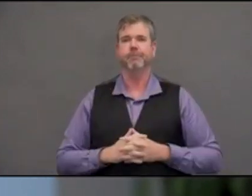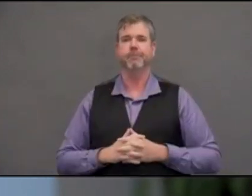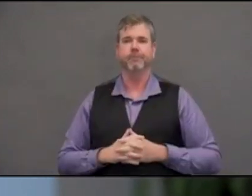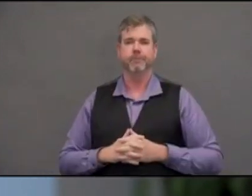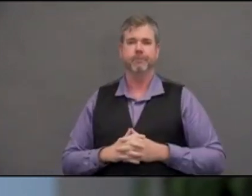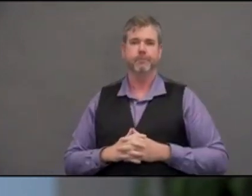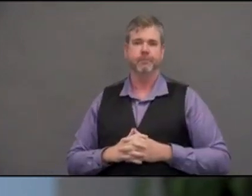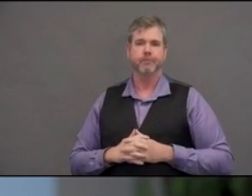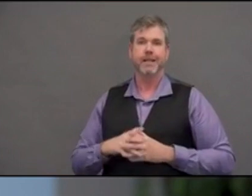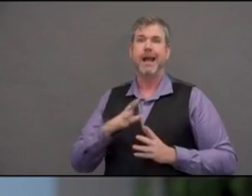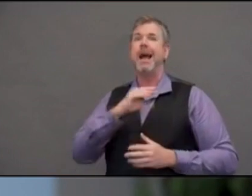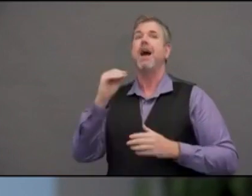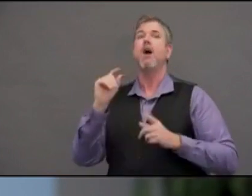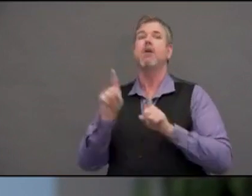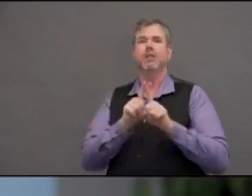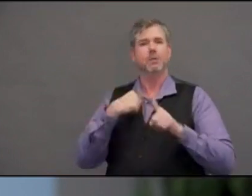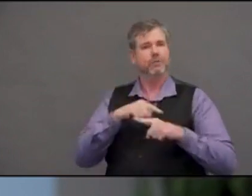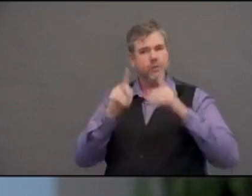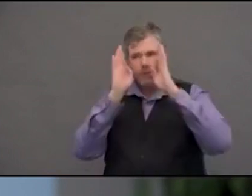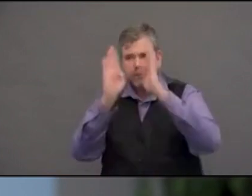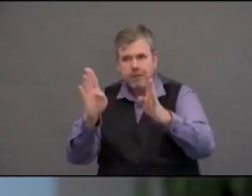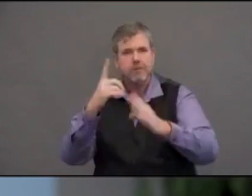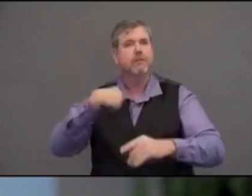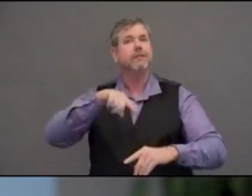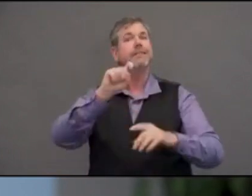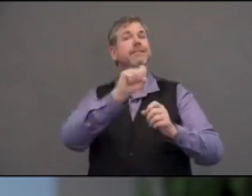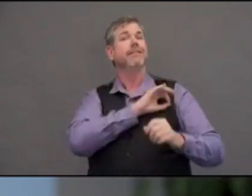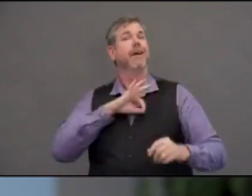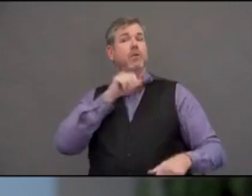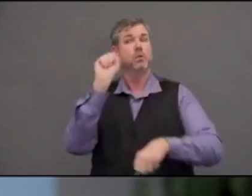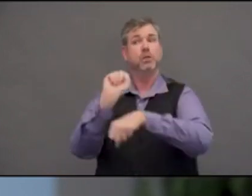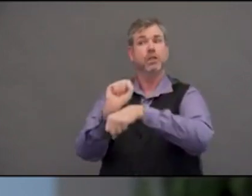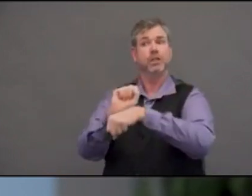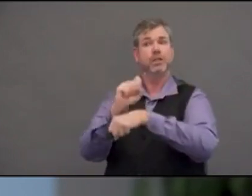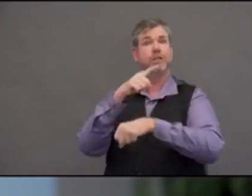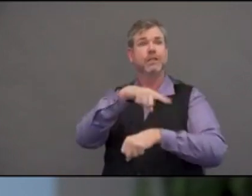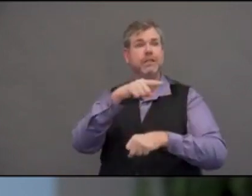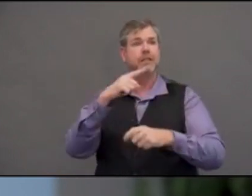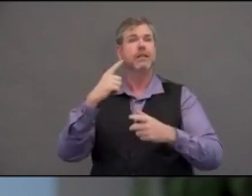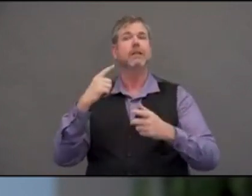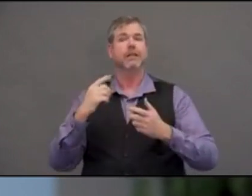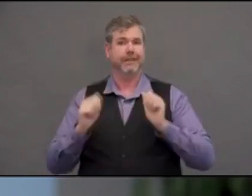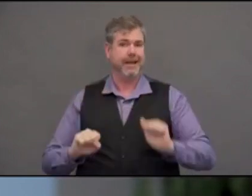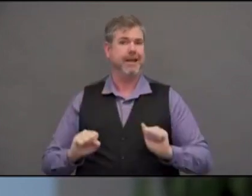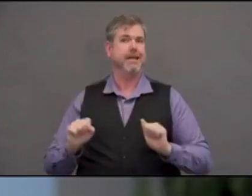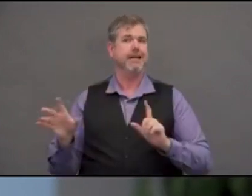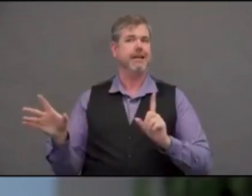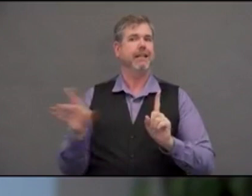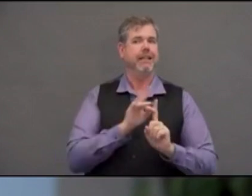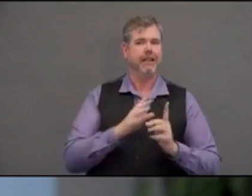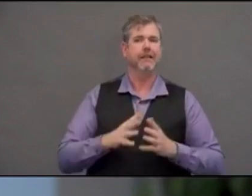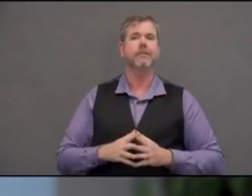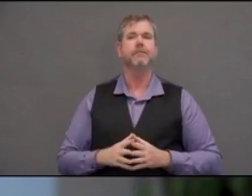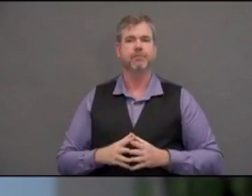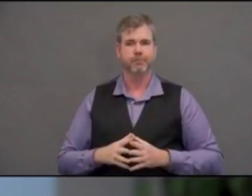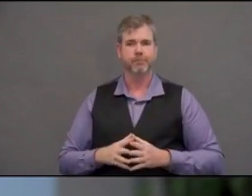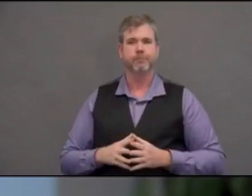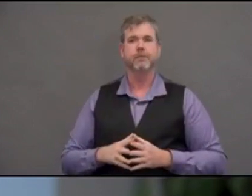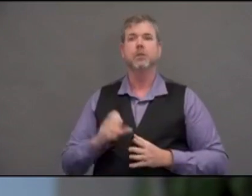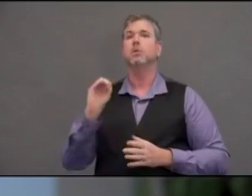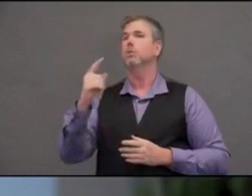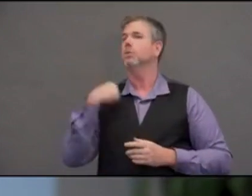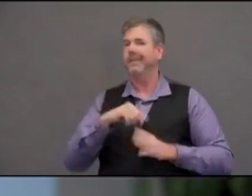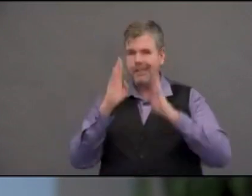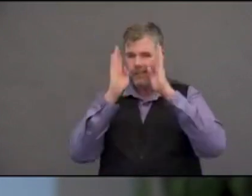infected patients, so we institute something called contact tracing. This is whenever a new case